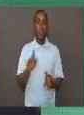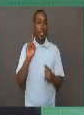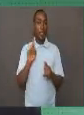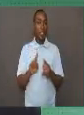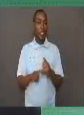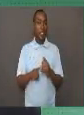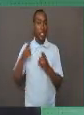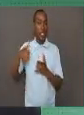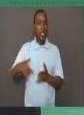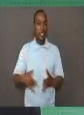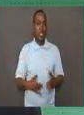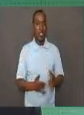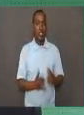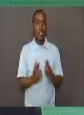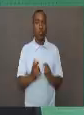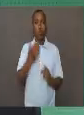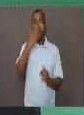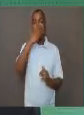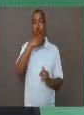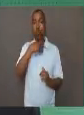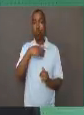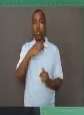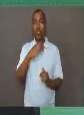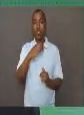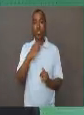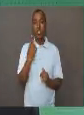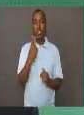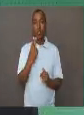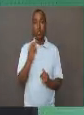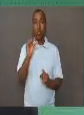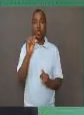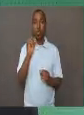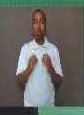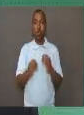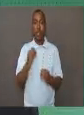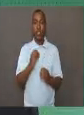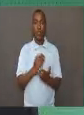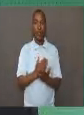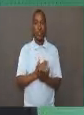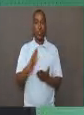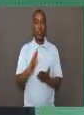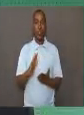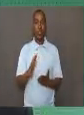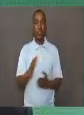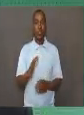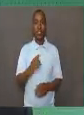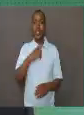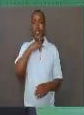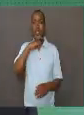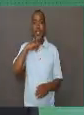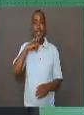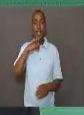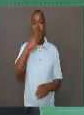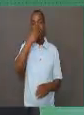final technique of using heat to remove microorganisms is dry heat.